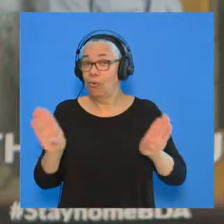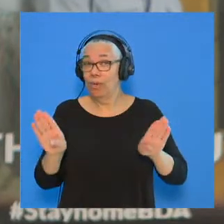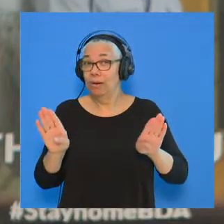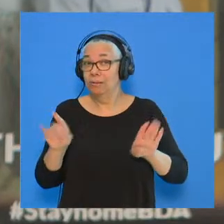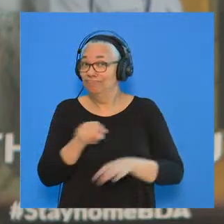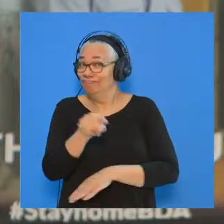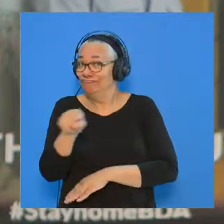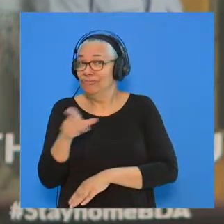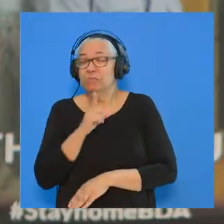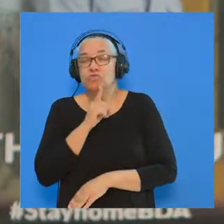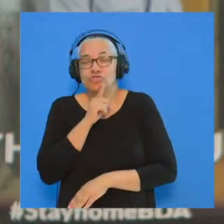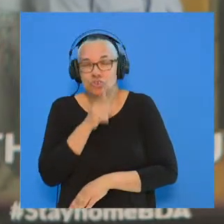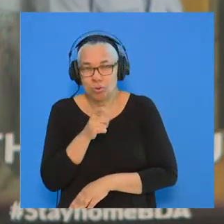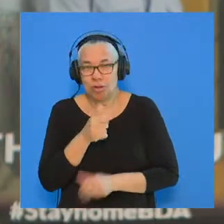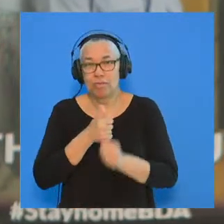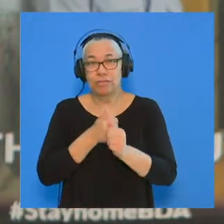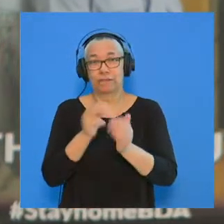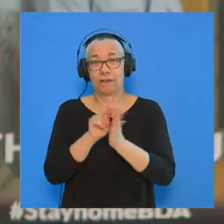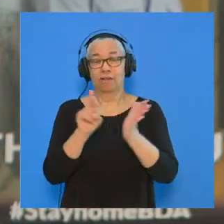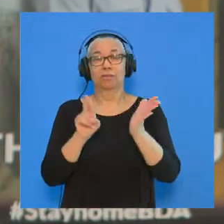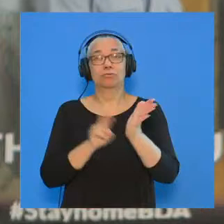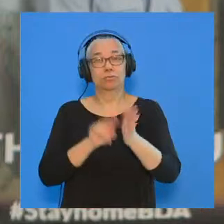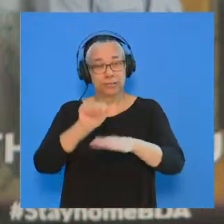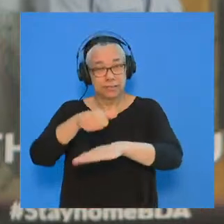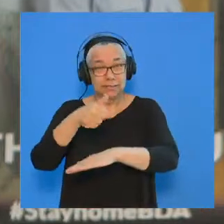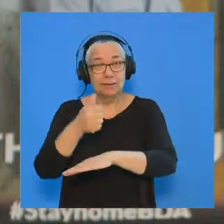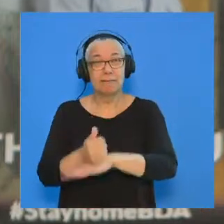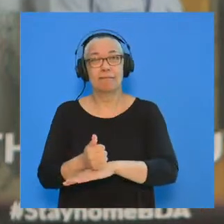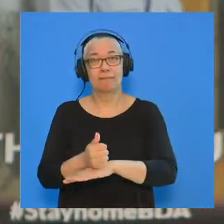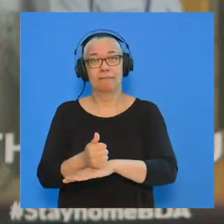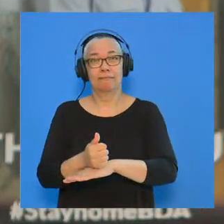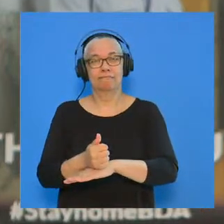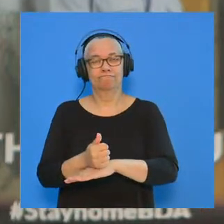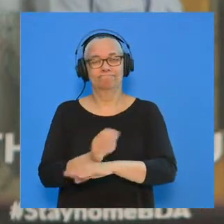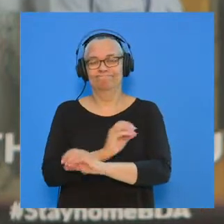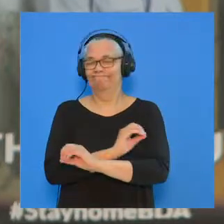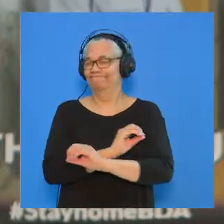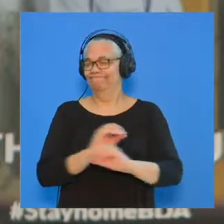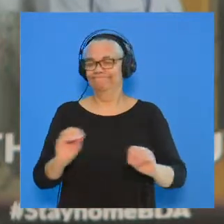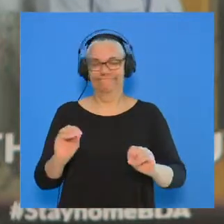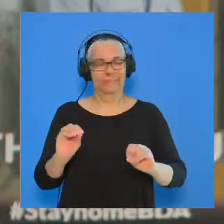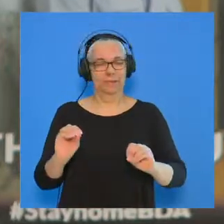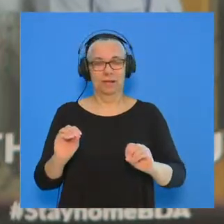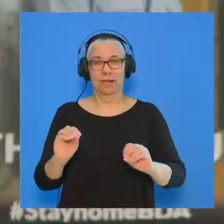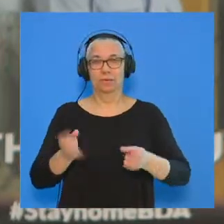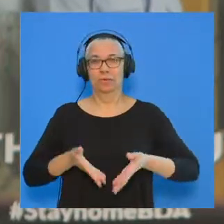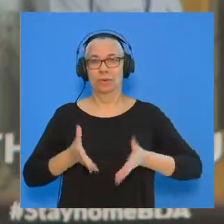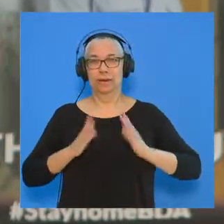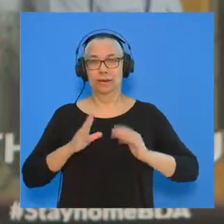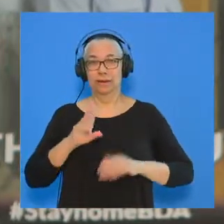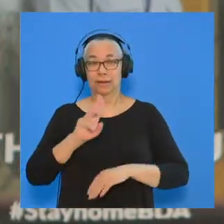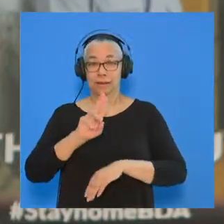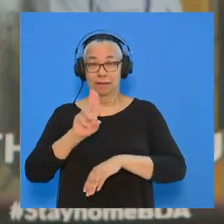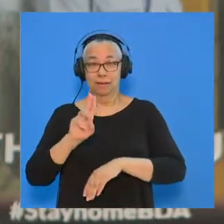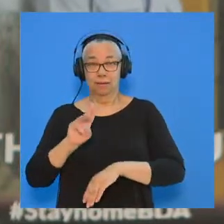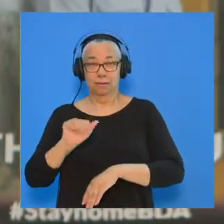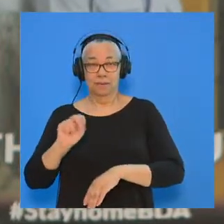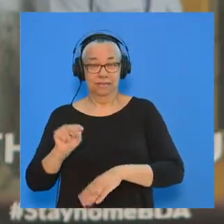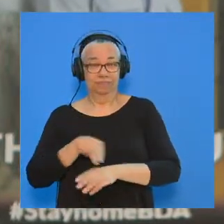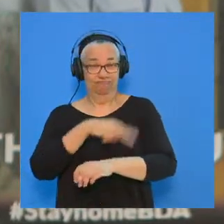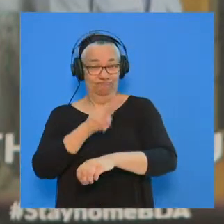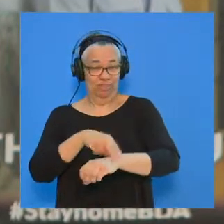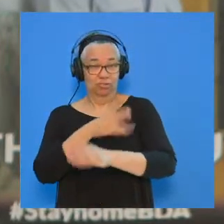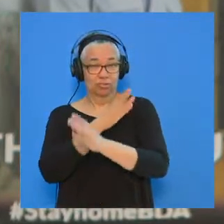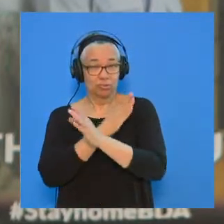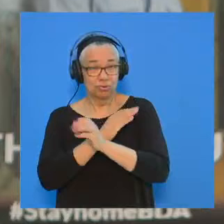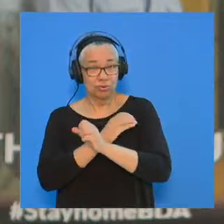sure that they are following the rules that are in place, because none of us want to allow either the Minister of National Security or the Minister of